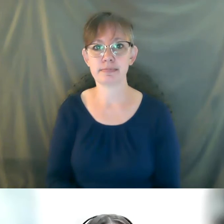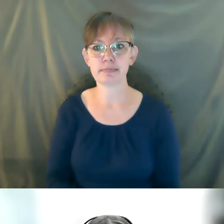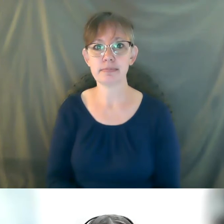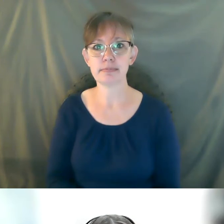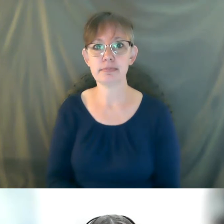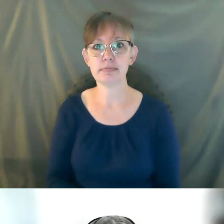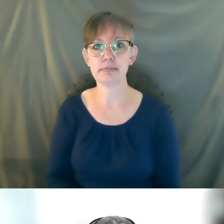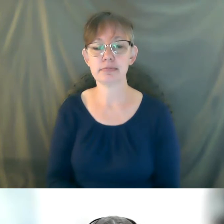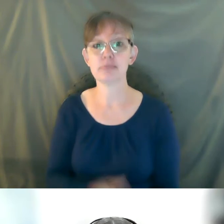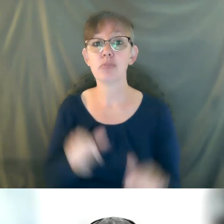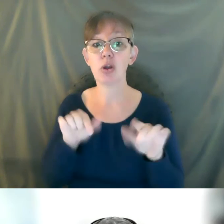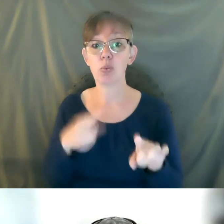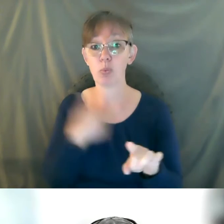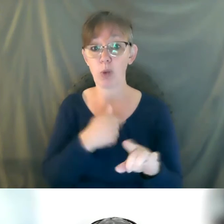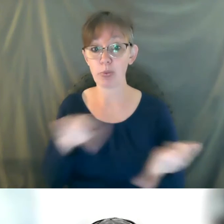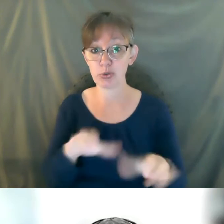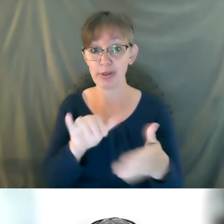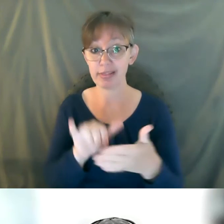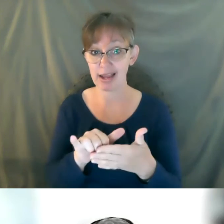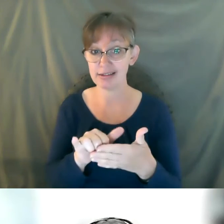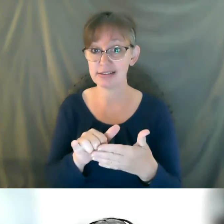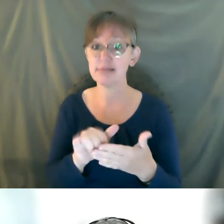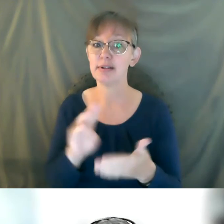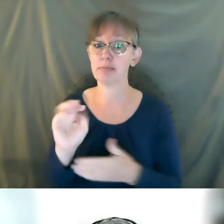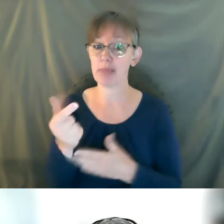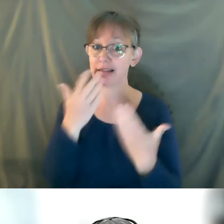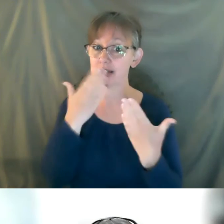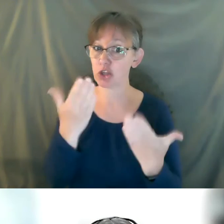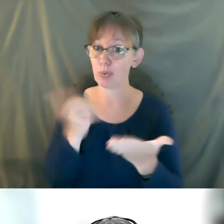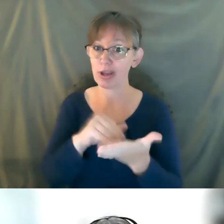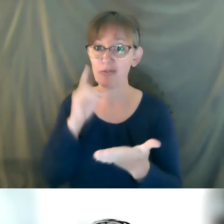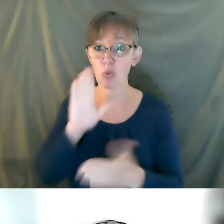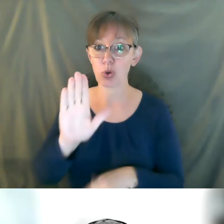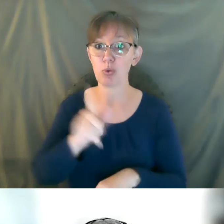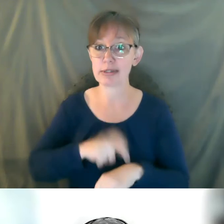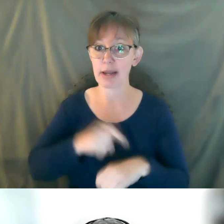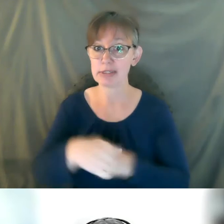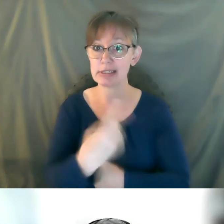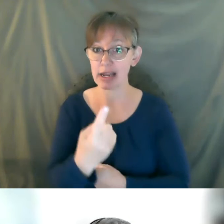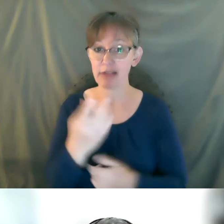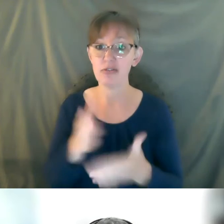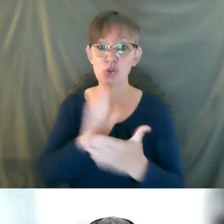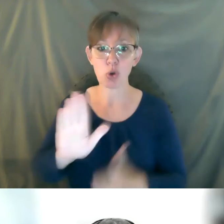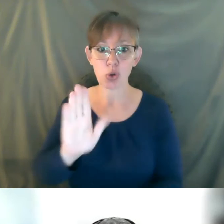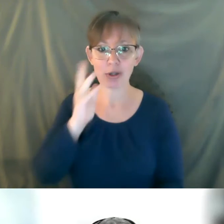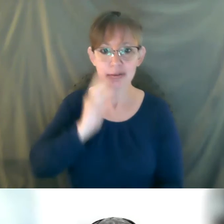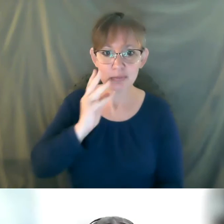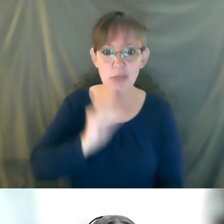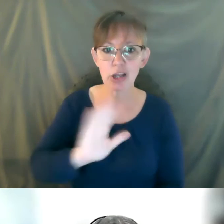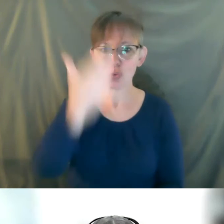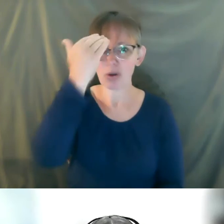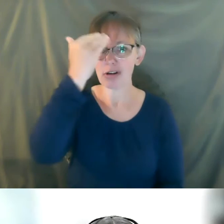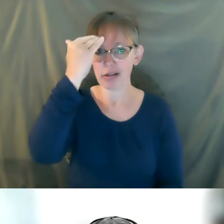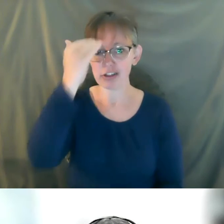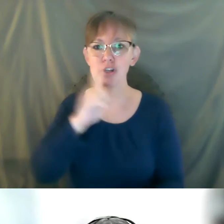And while we do that, Meg, just want to thank you again for your time today, for sharing your expertise and your knowledge, and for being willing to